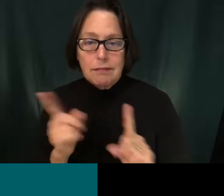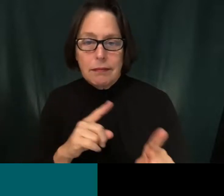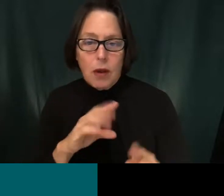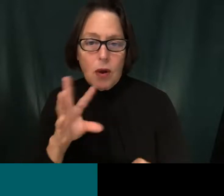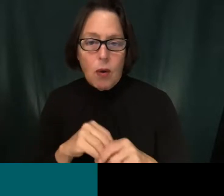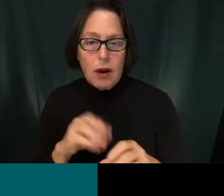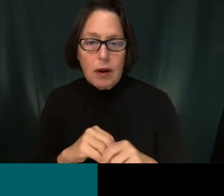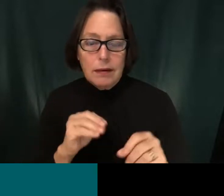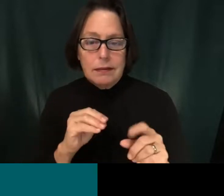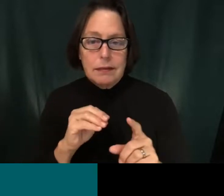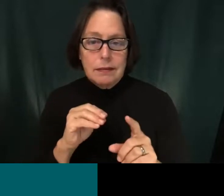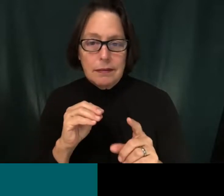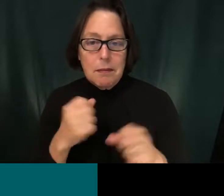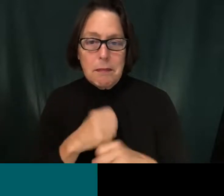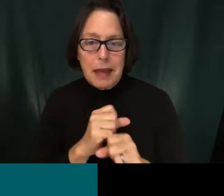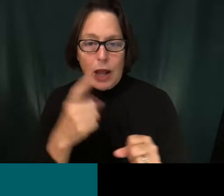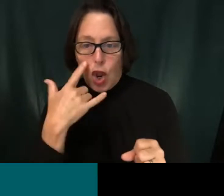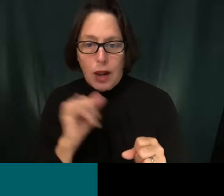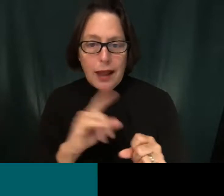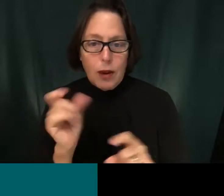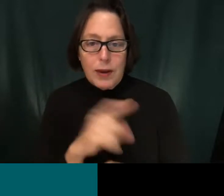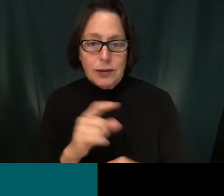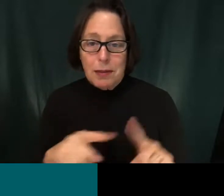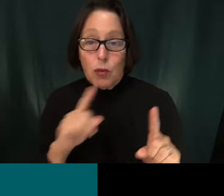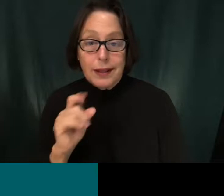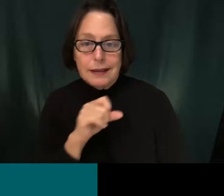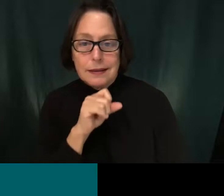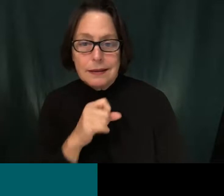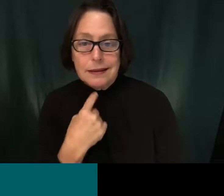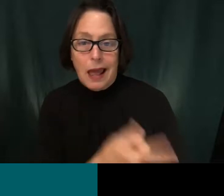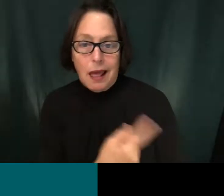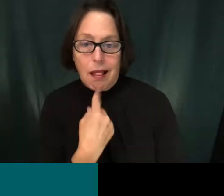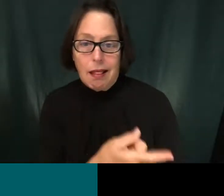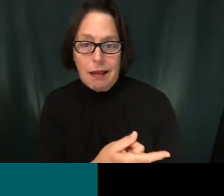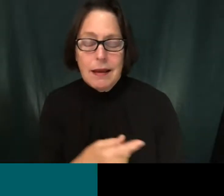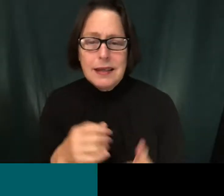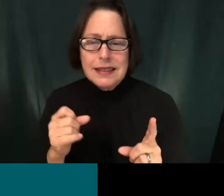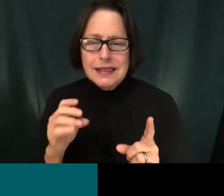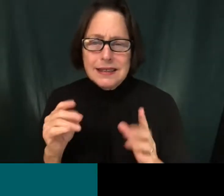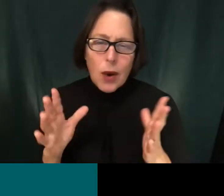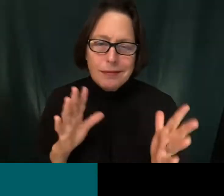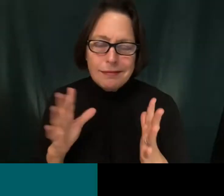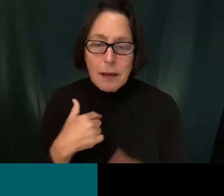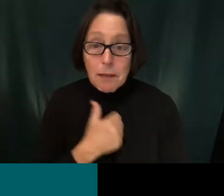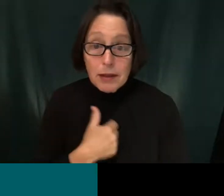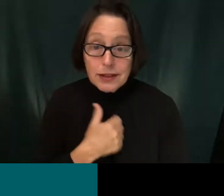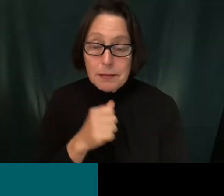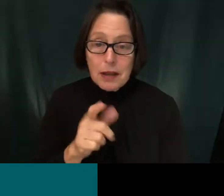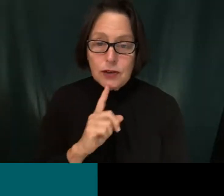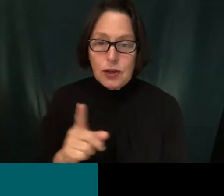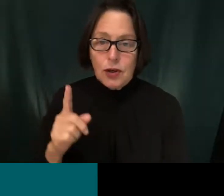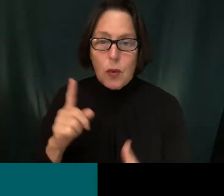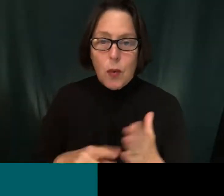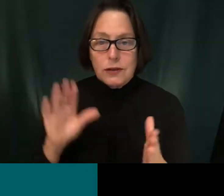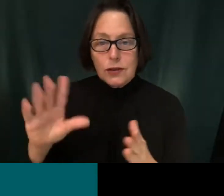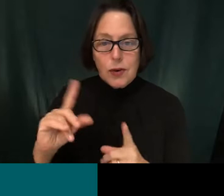telling, so they disguise it as a question, but it really is telling. But I apologize, I'm not quite sure what the question is that